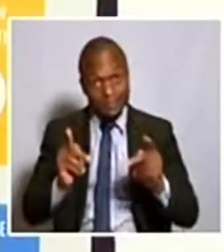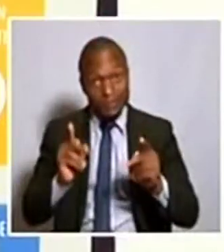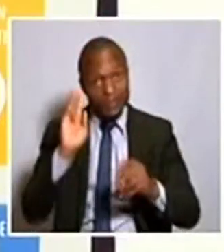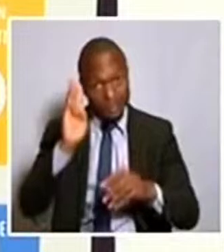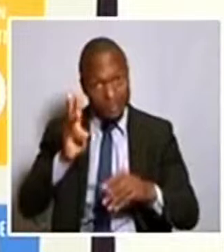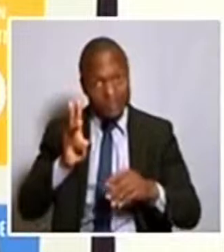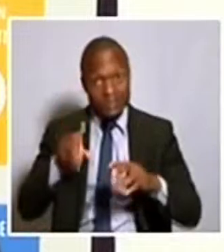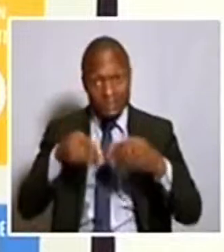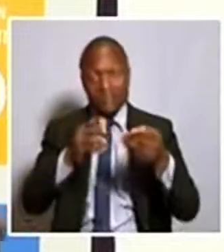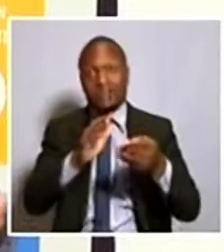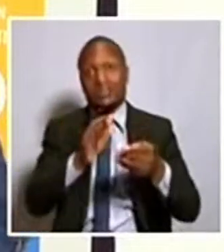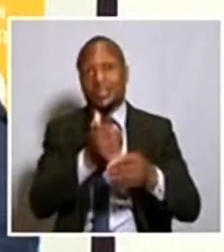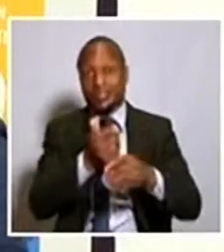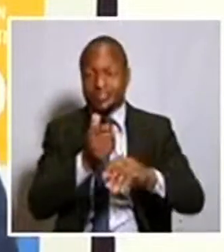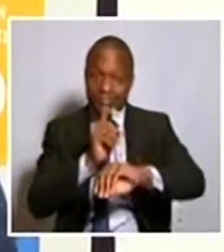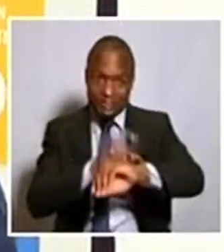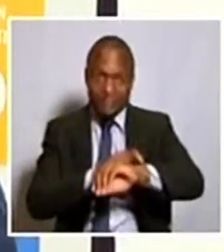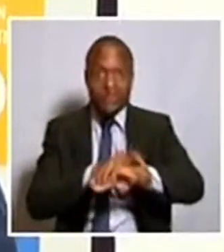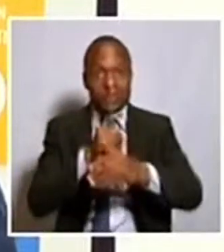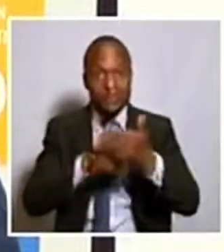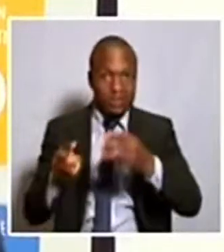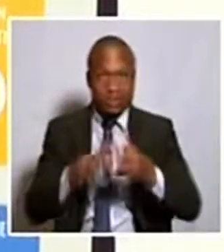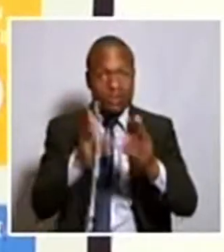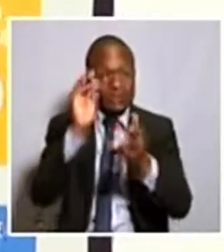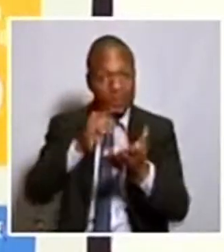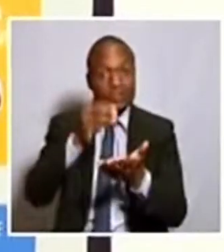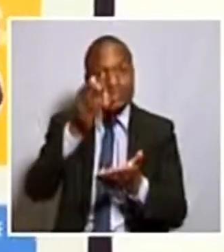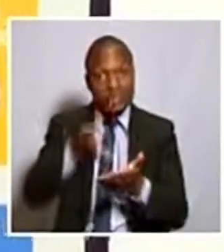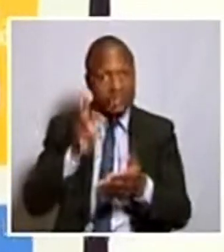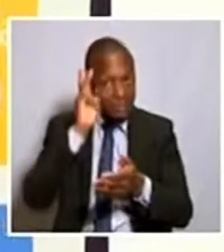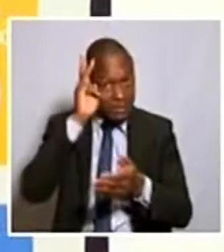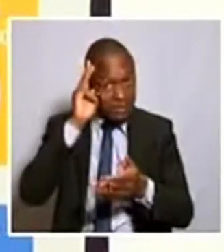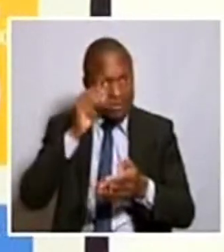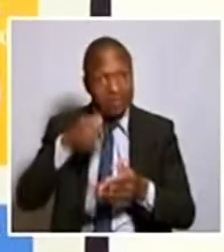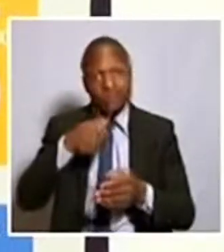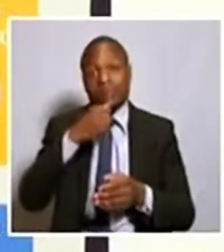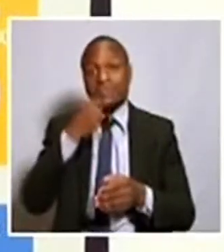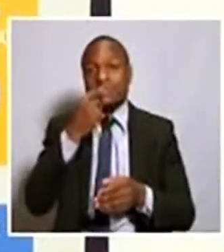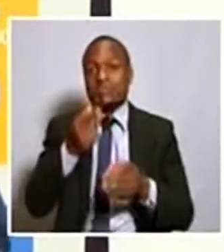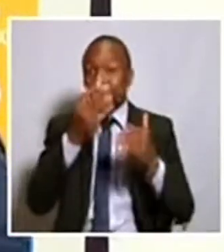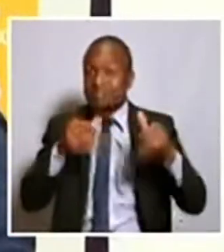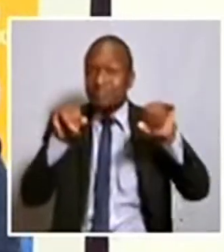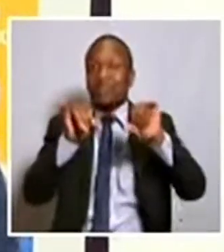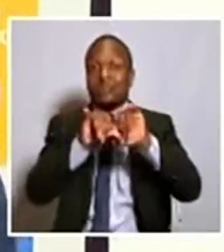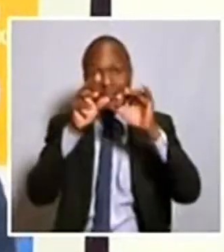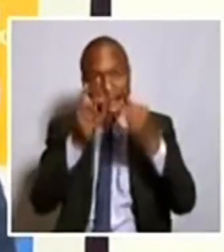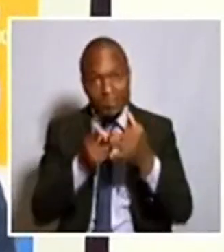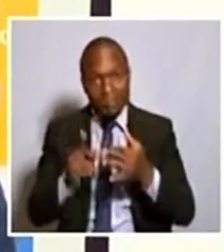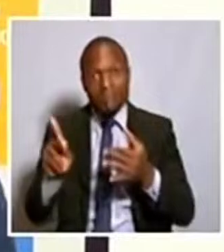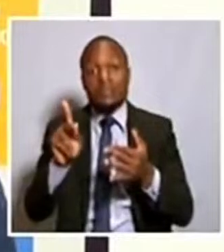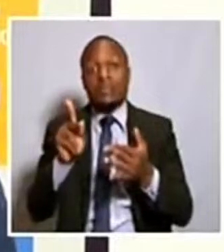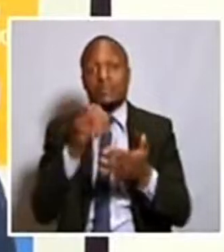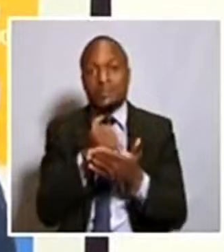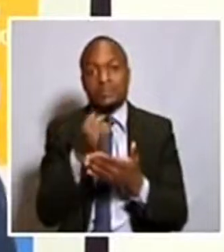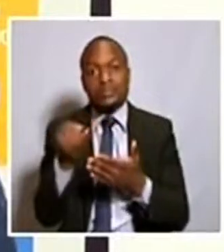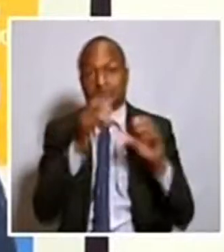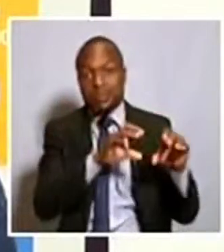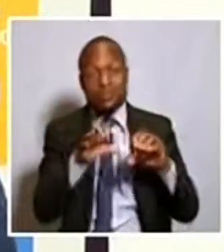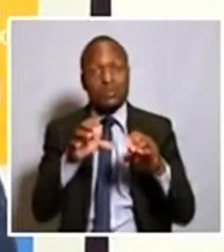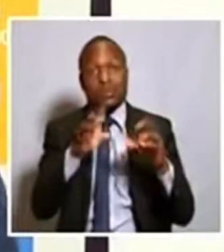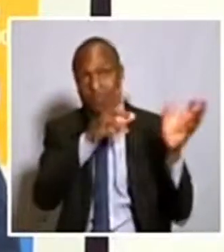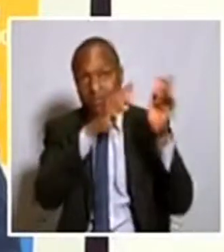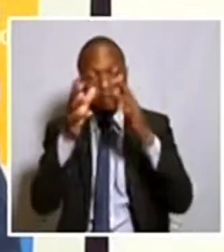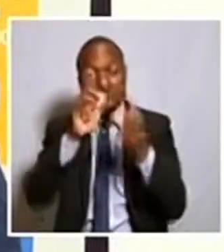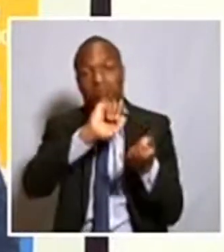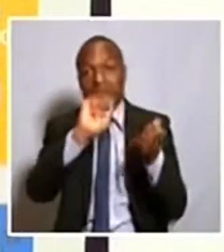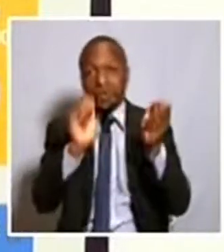Honorable, just to find out what measures you've put in place as a ministry, because you've mentioned a very critical component, issue to do with climate change,